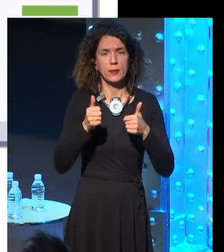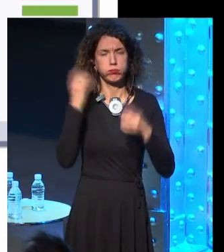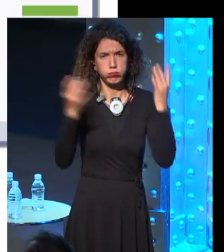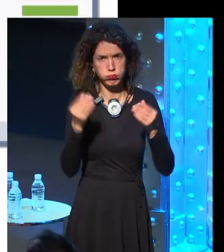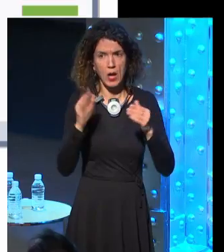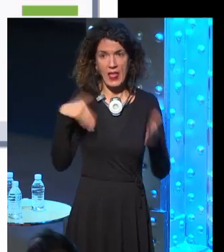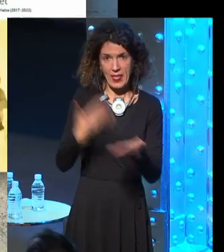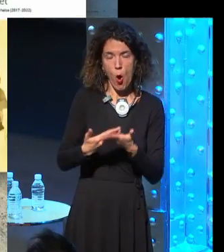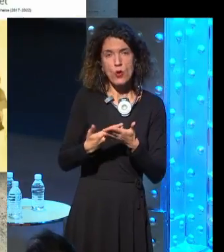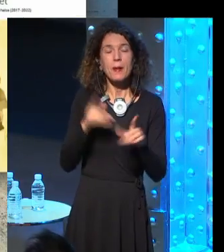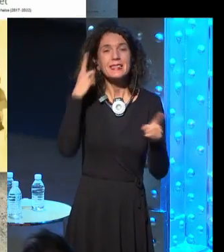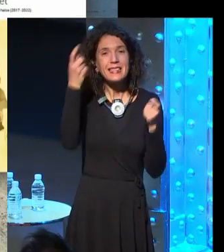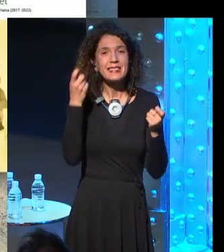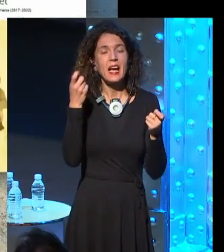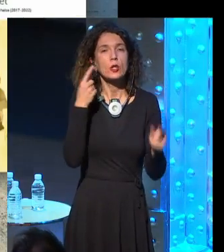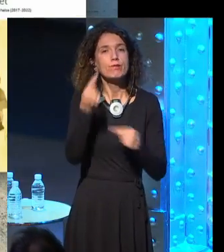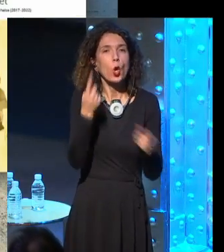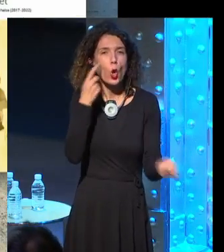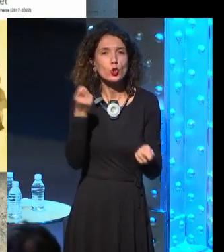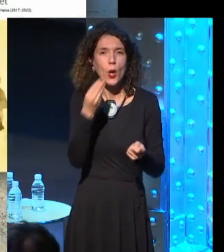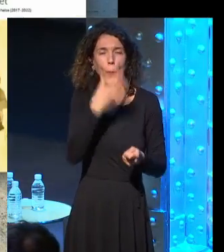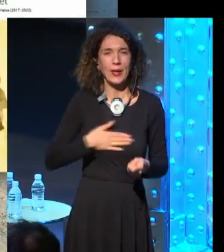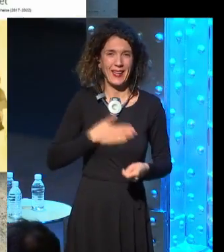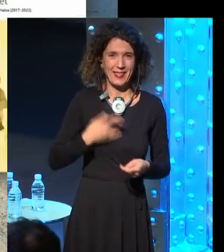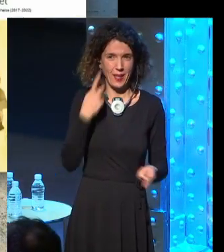measurement of well-being, perhaps partly